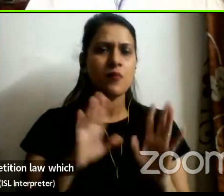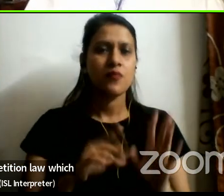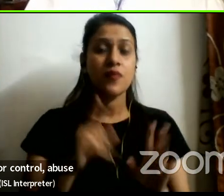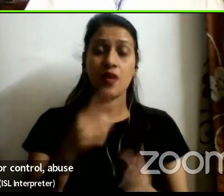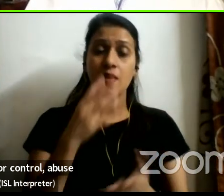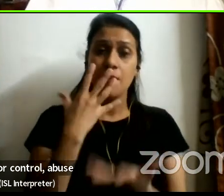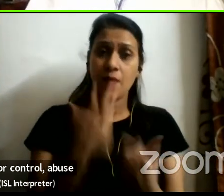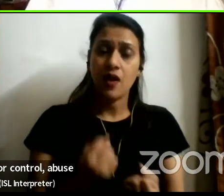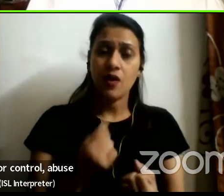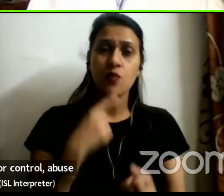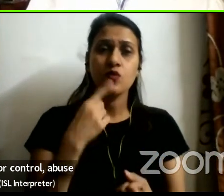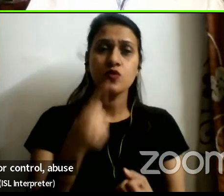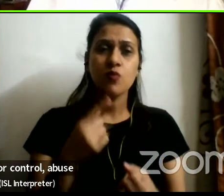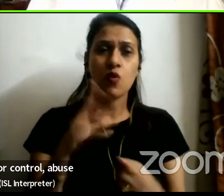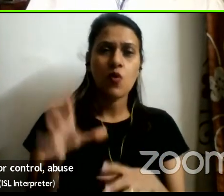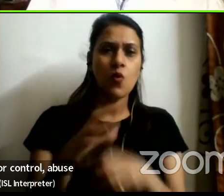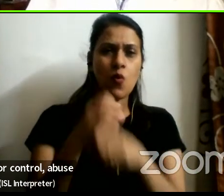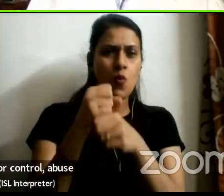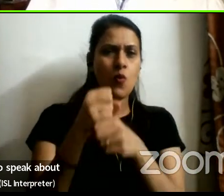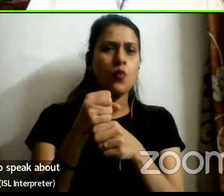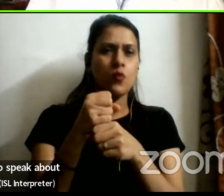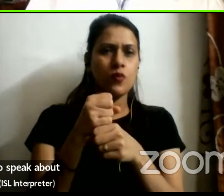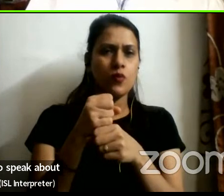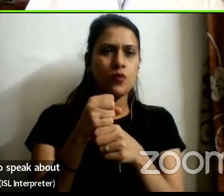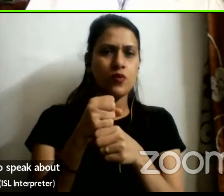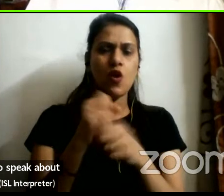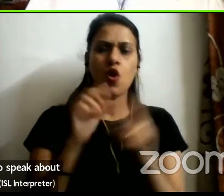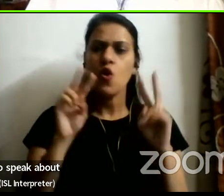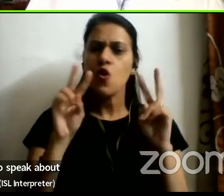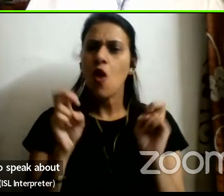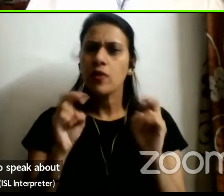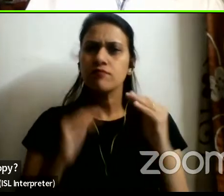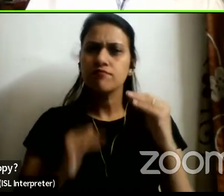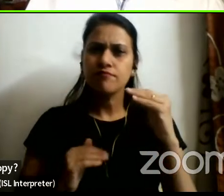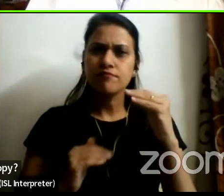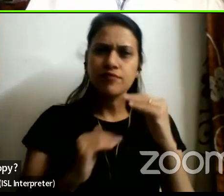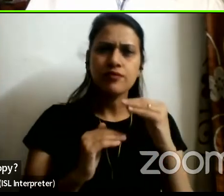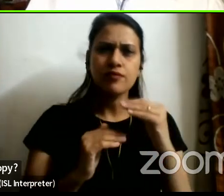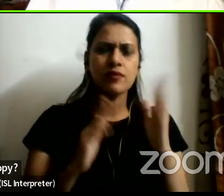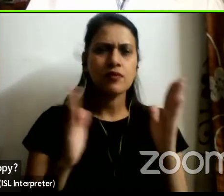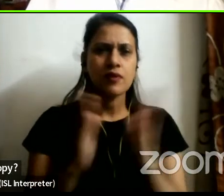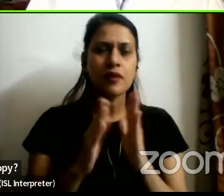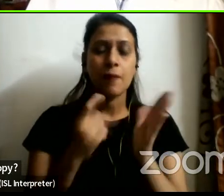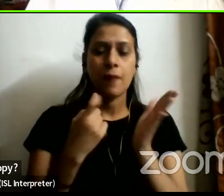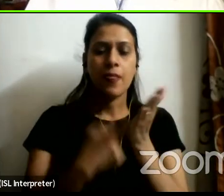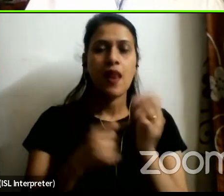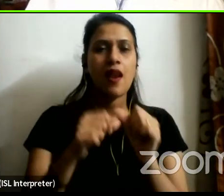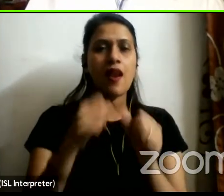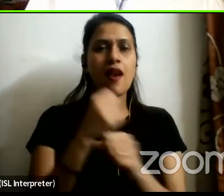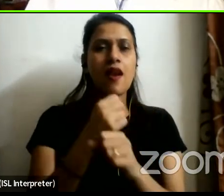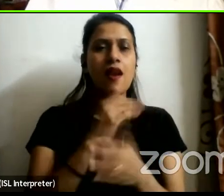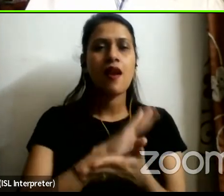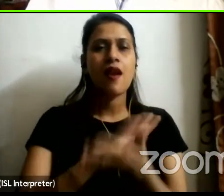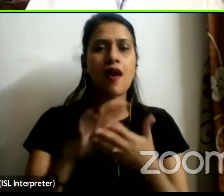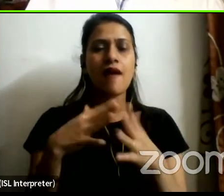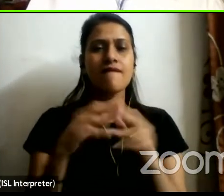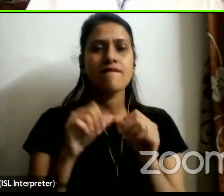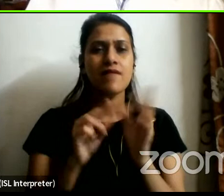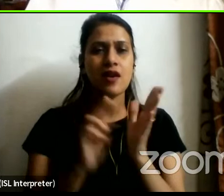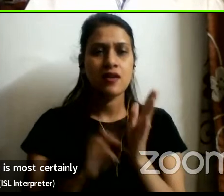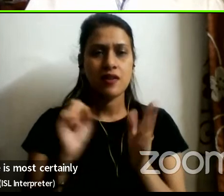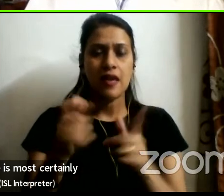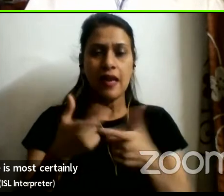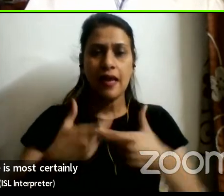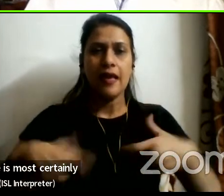about controlling the size of the corporate. So therefore, to me, the Raghavan committee is most certainly a political document